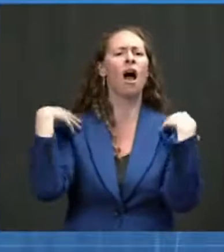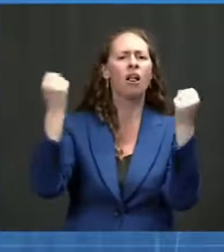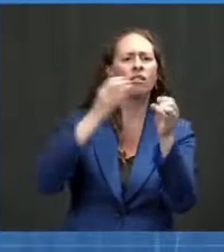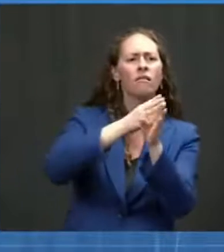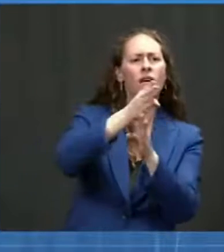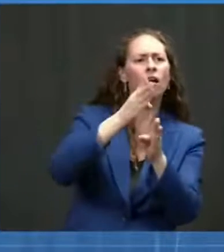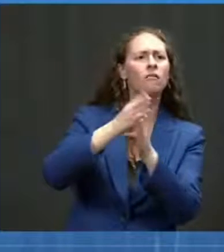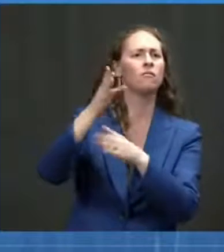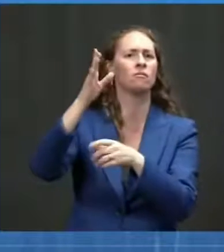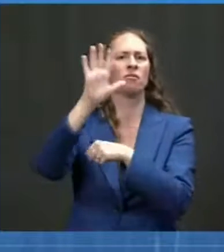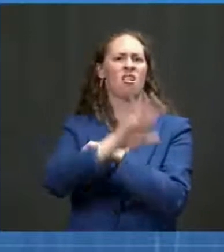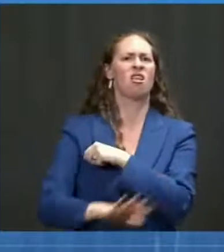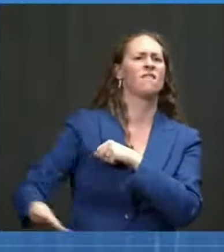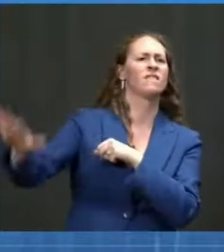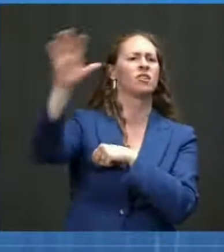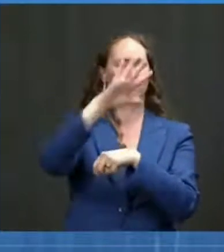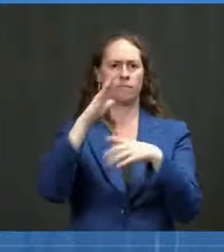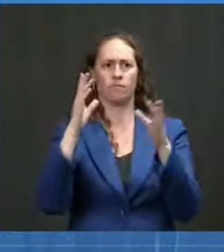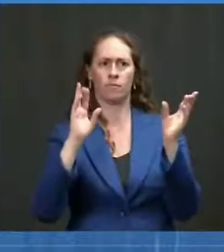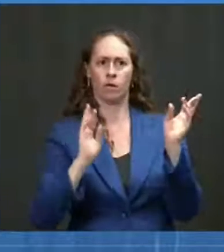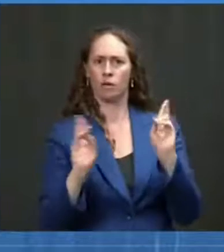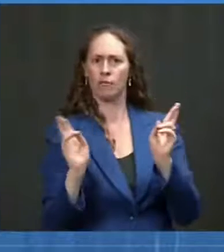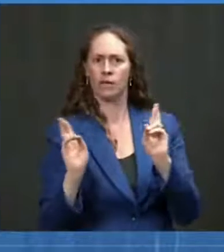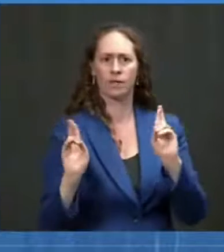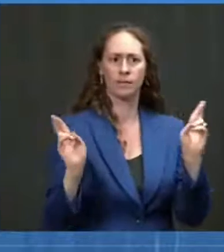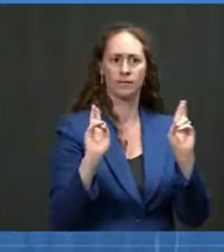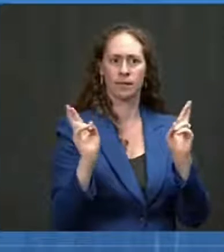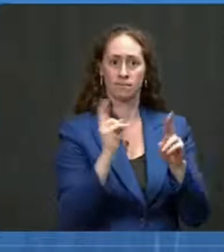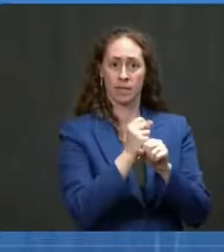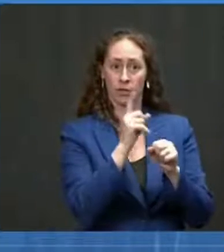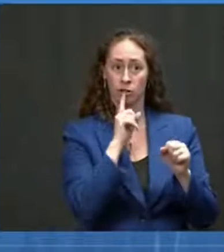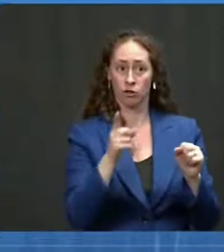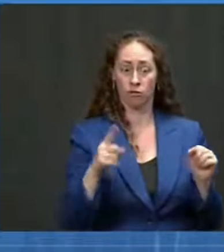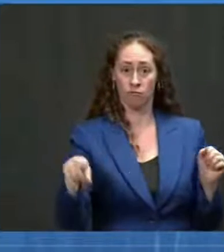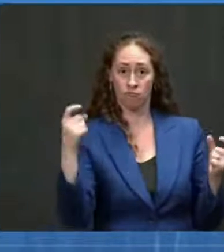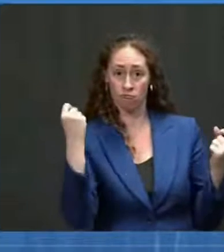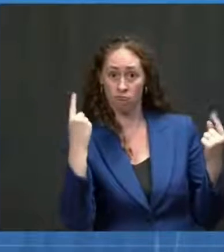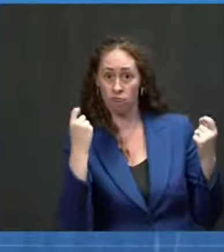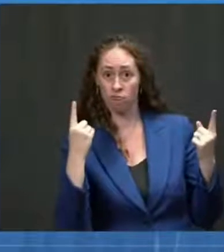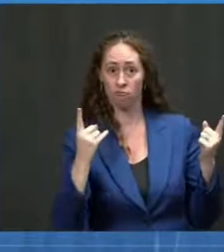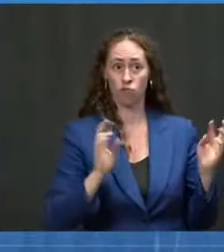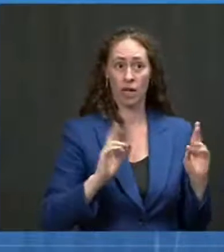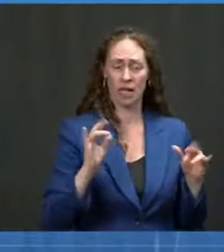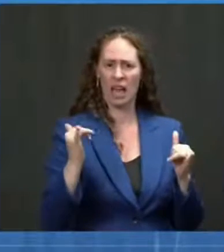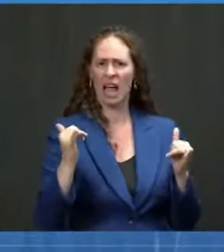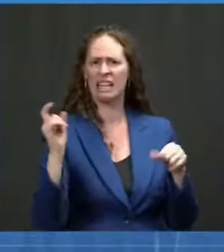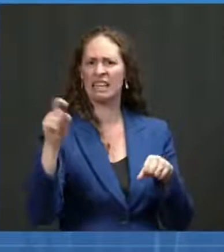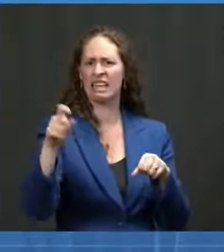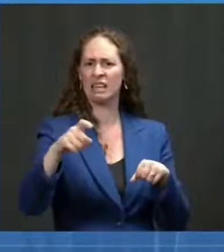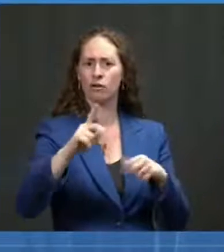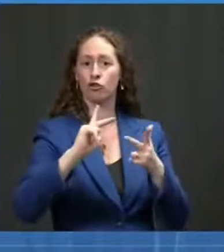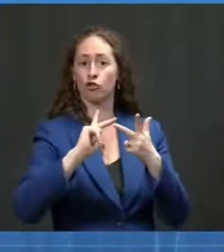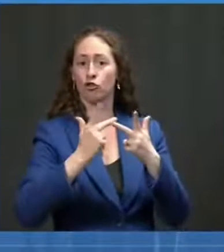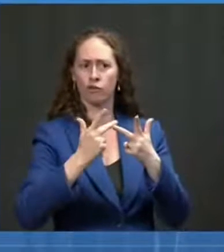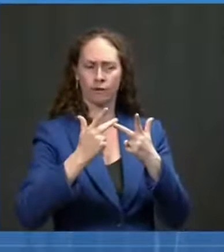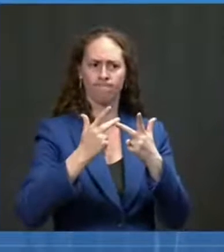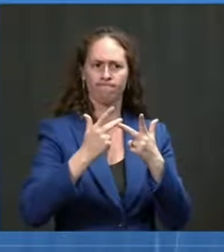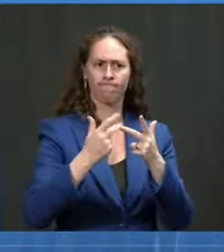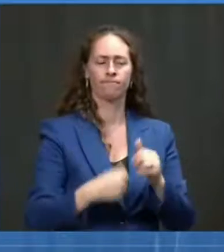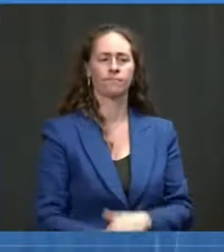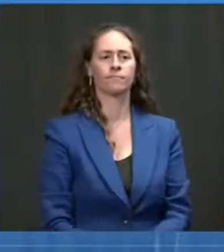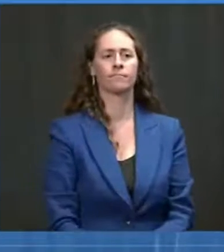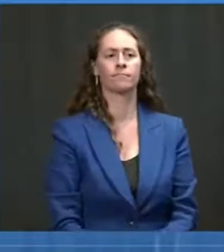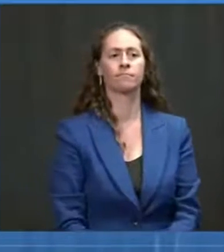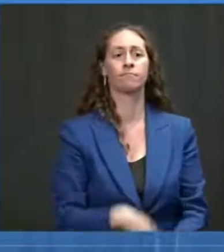and community-based organizations to ensure Americans know they should get a booster shot 8 months after their second shot.